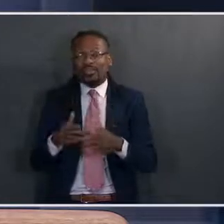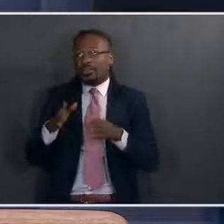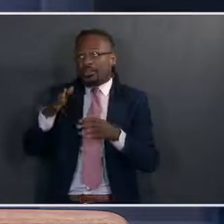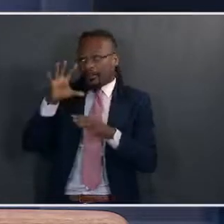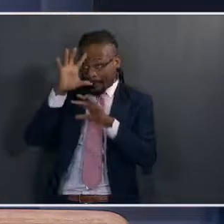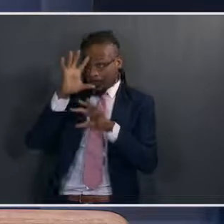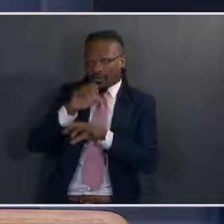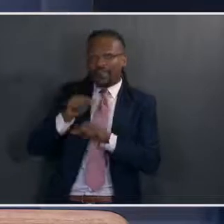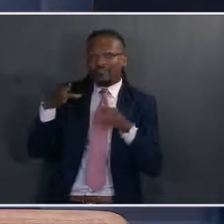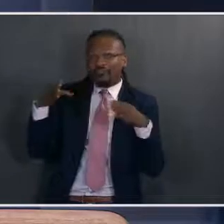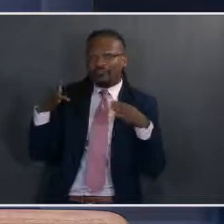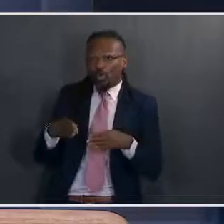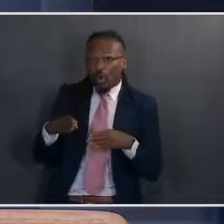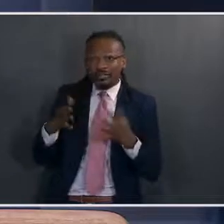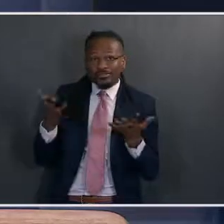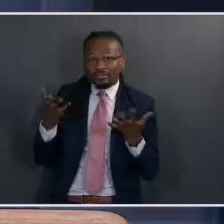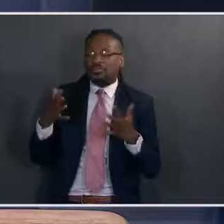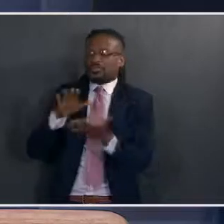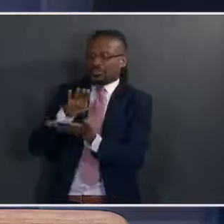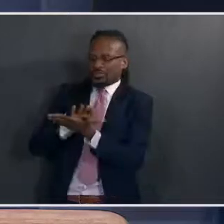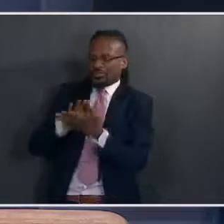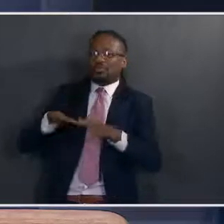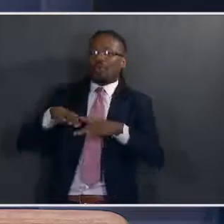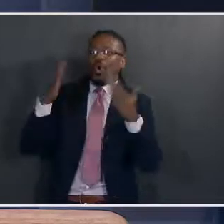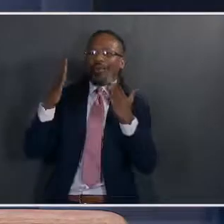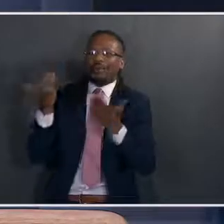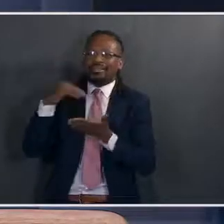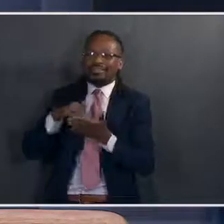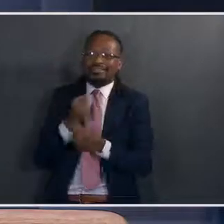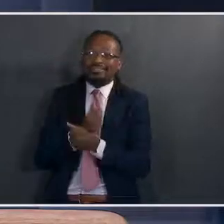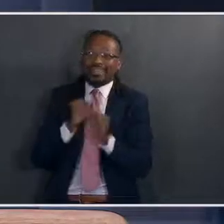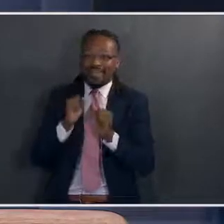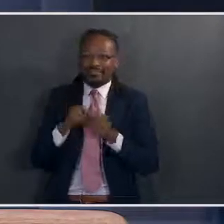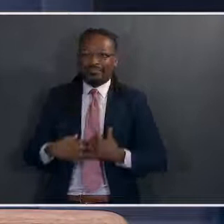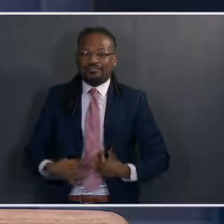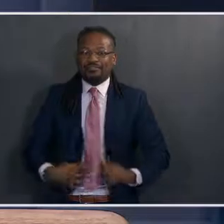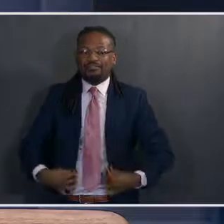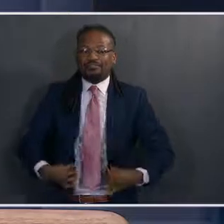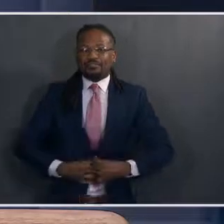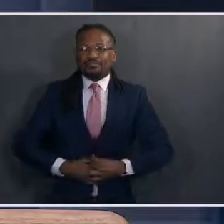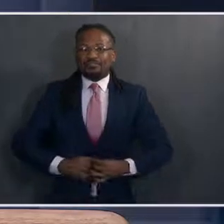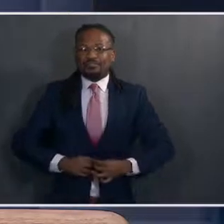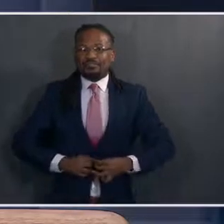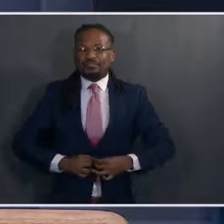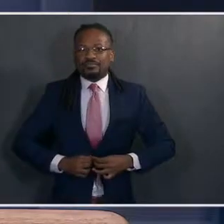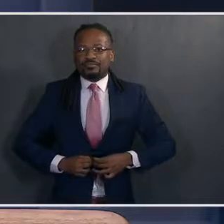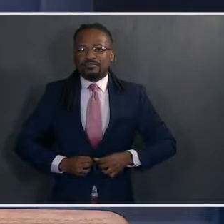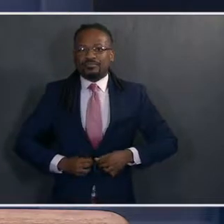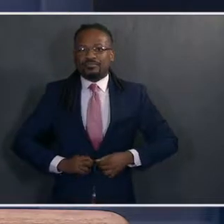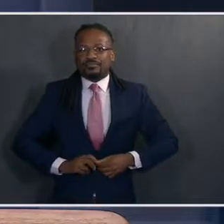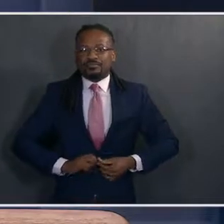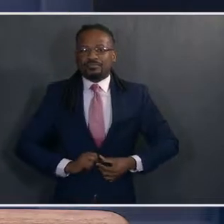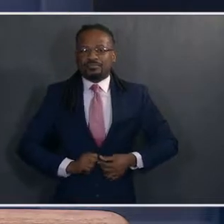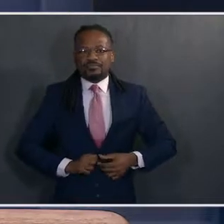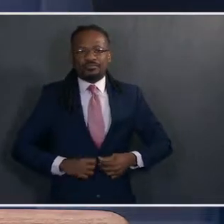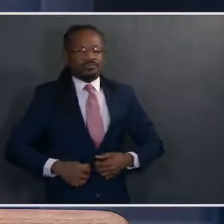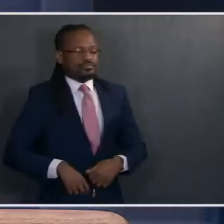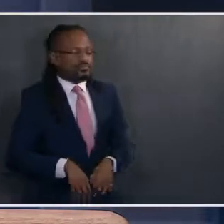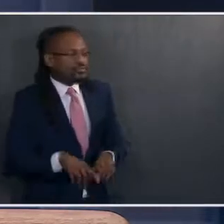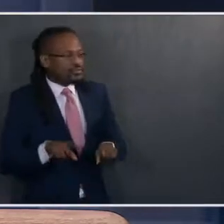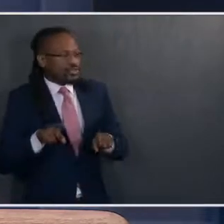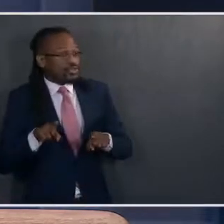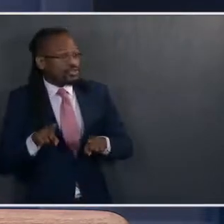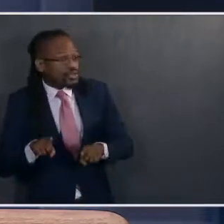on the schools reopening safely and them staying open. Go ahead, Sungmin. I have a couple questions. Thanks, Jen. So during the Georgia